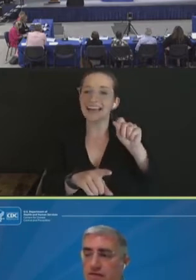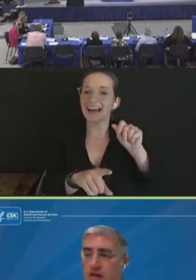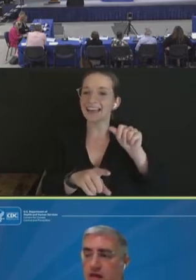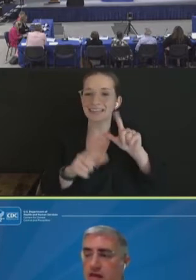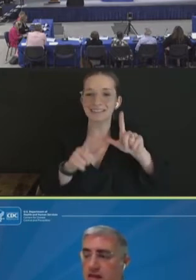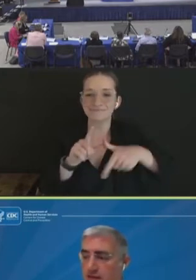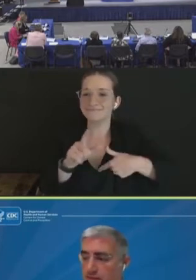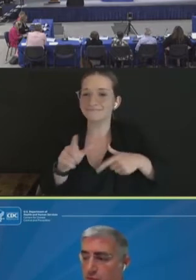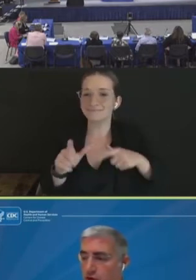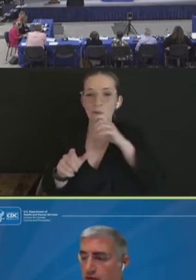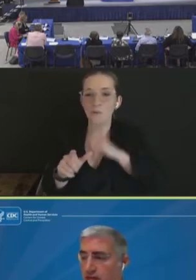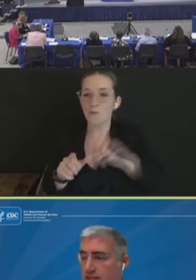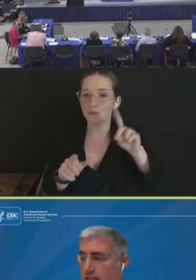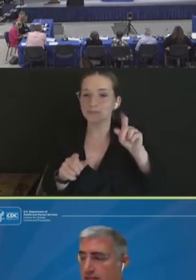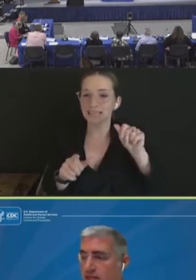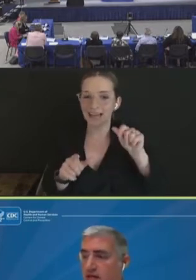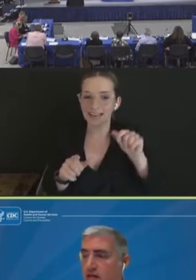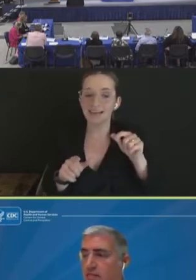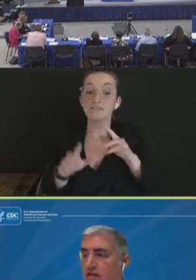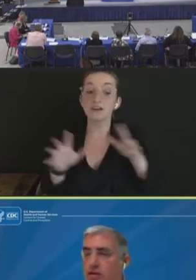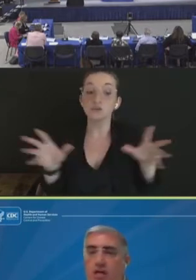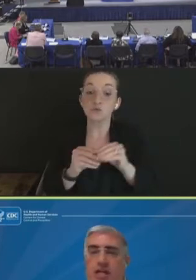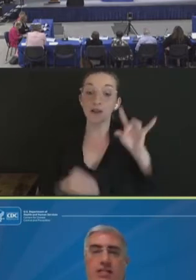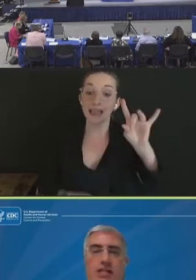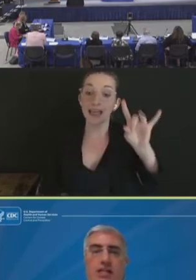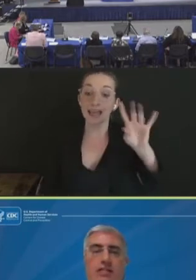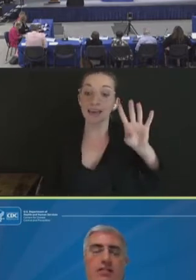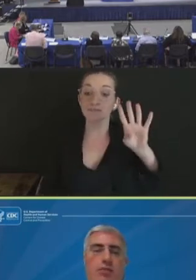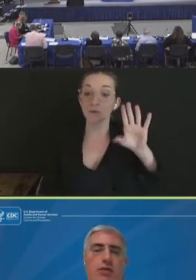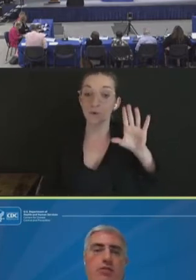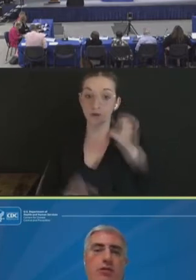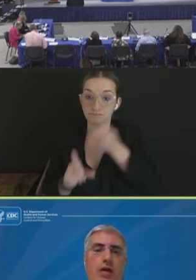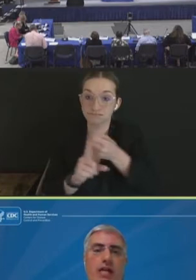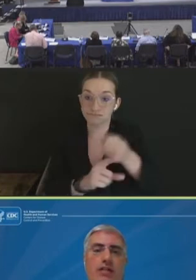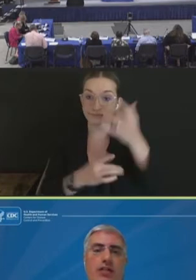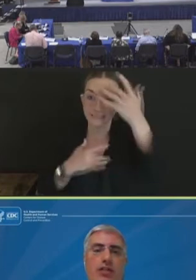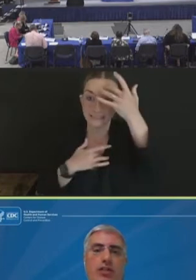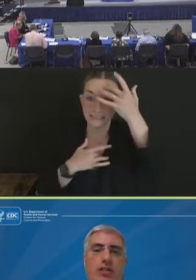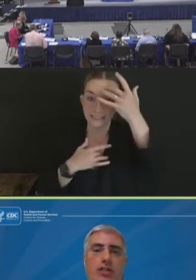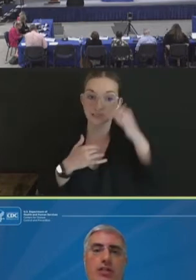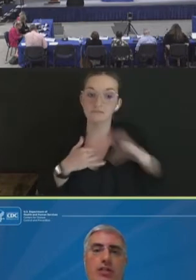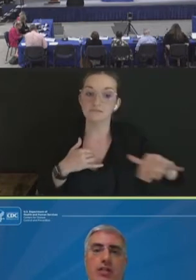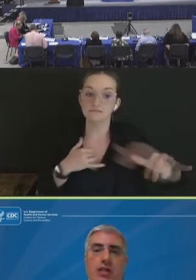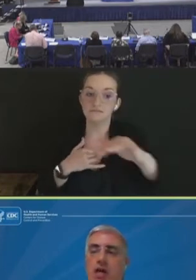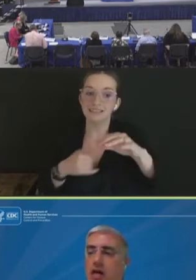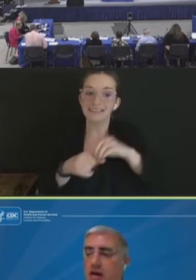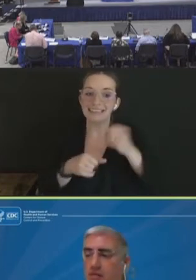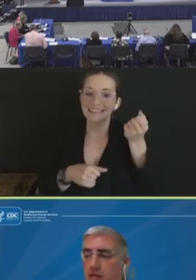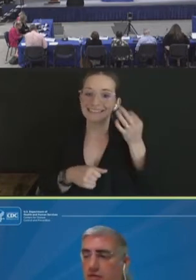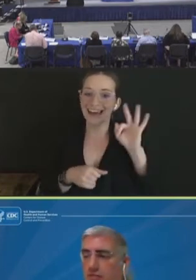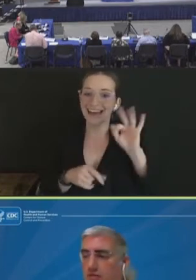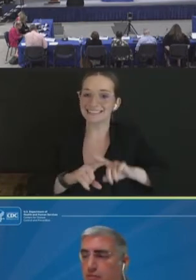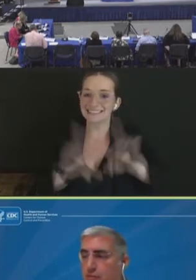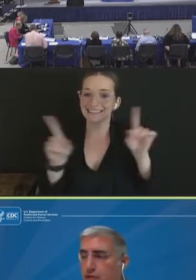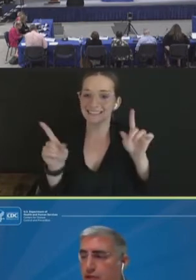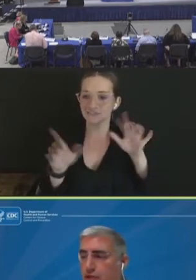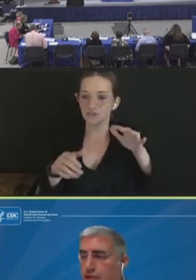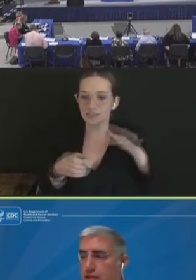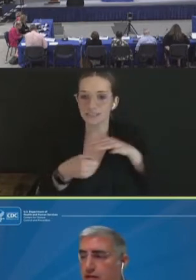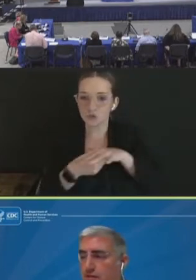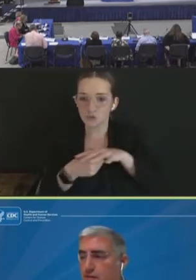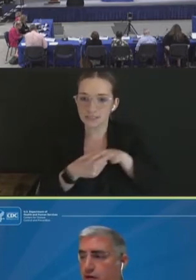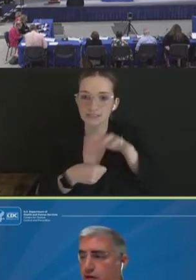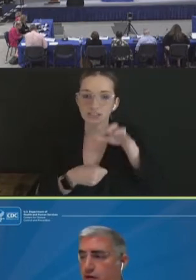of 84 cases in the United States spread throughout 19 jurisdictions. In terms of